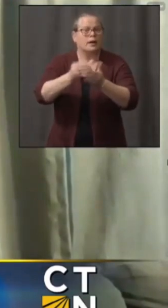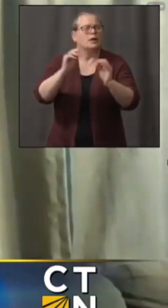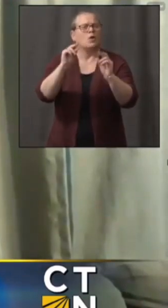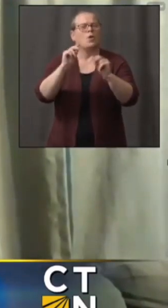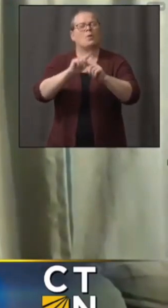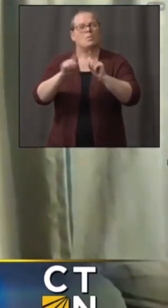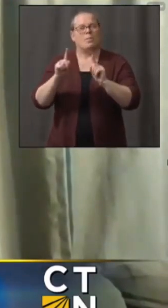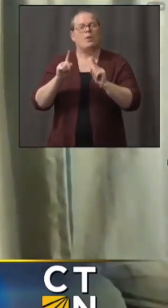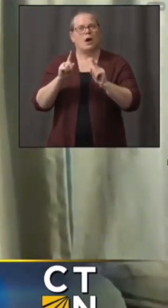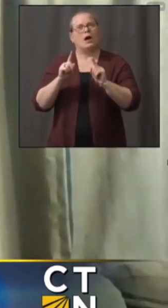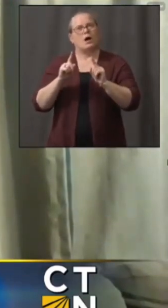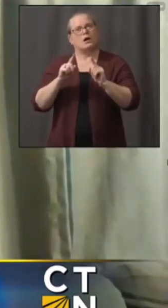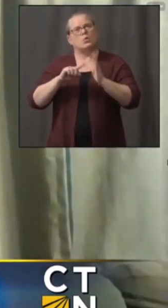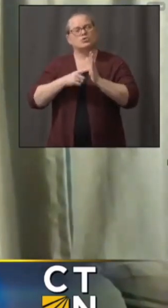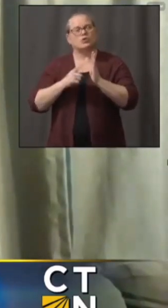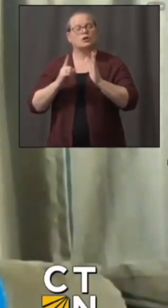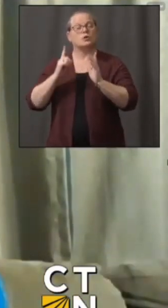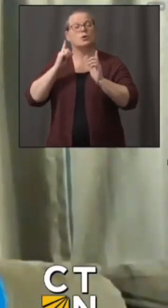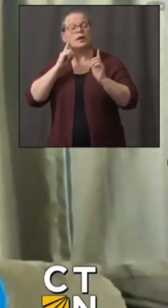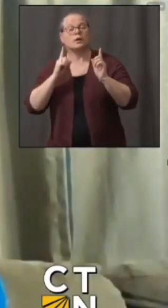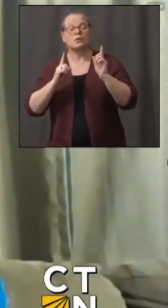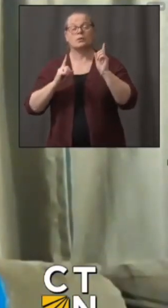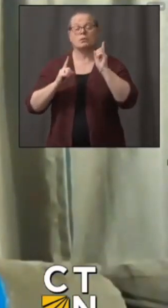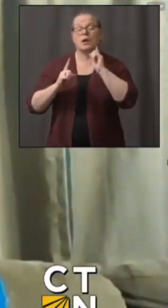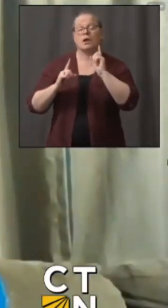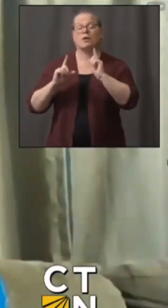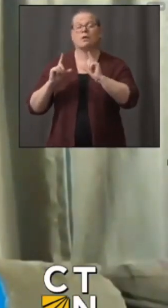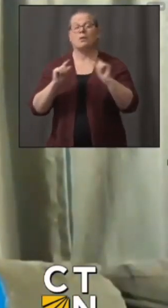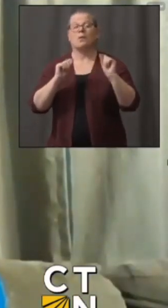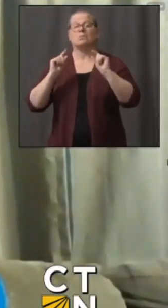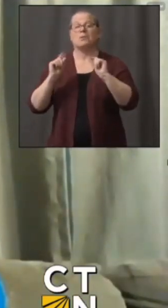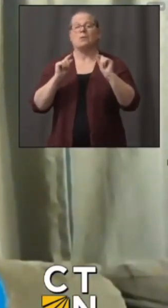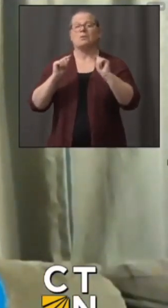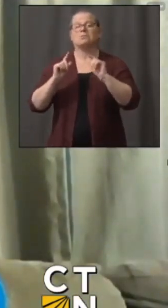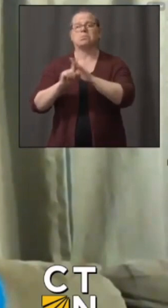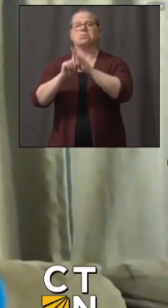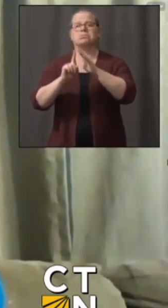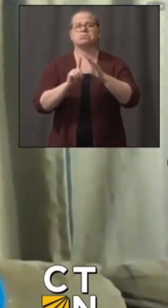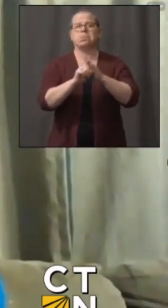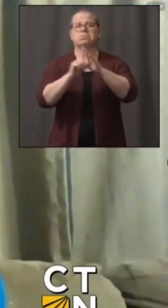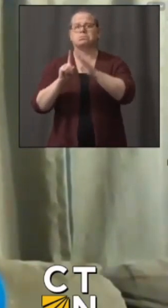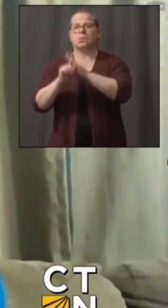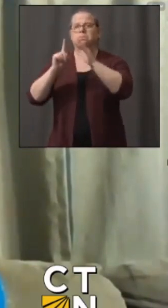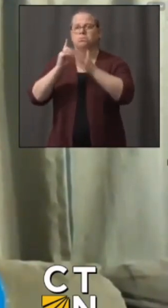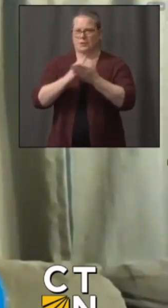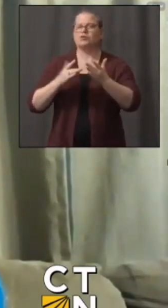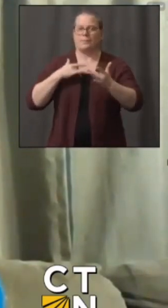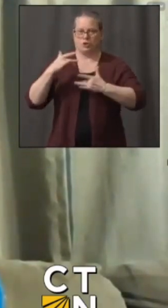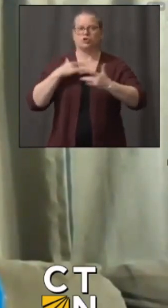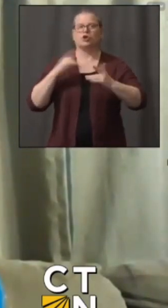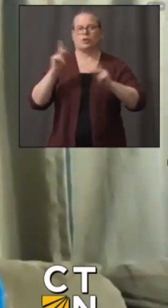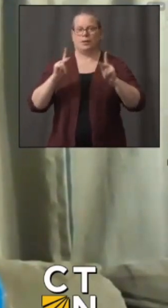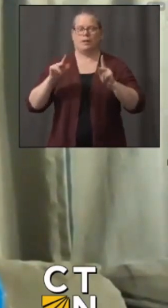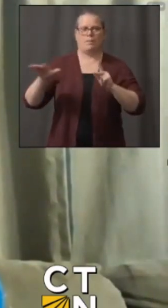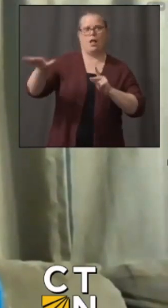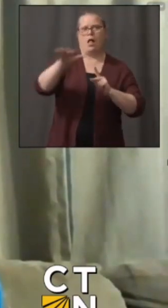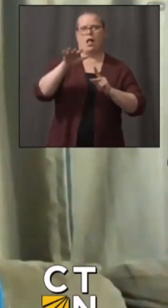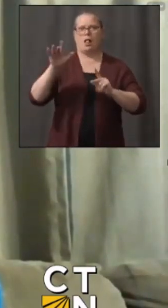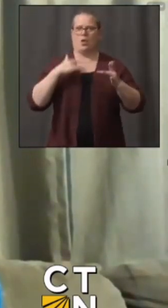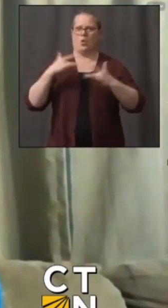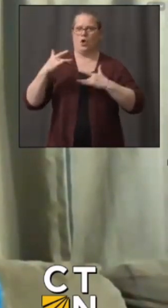through our various contacts, we're getting shown stuff on social media where there's definitely that concern out there.